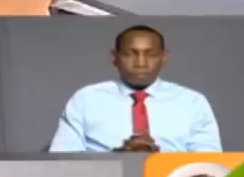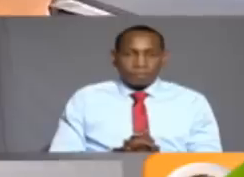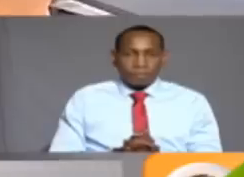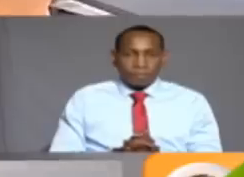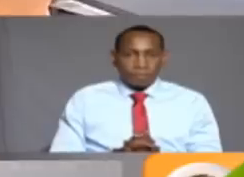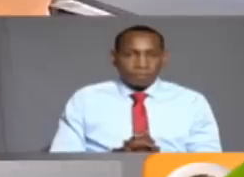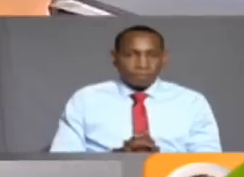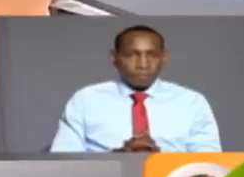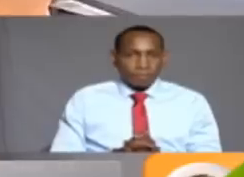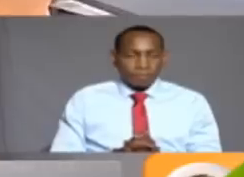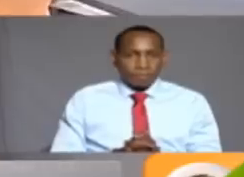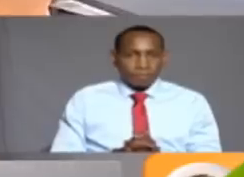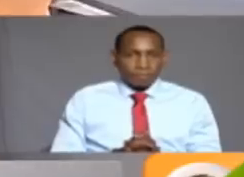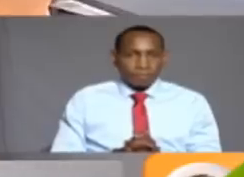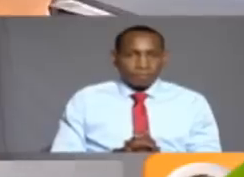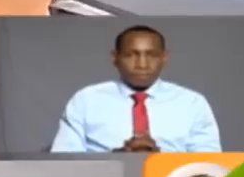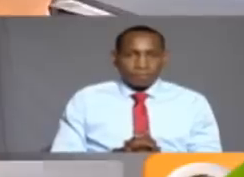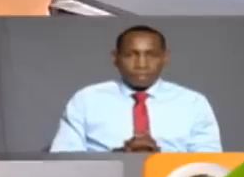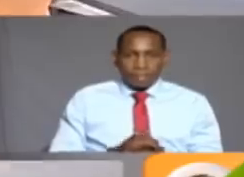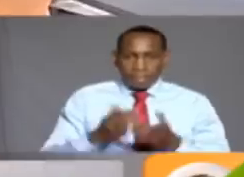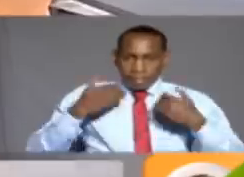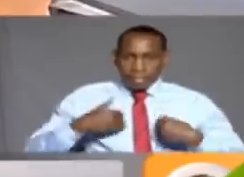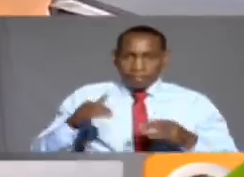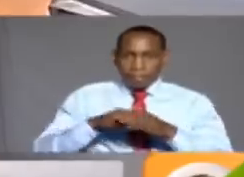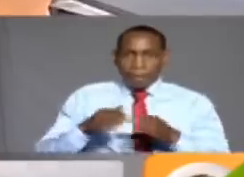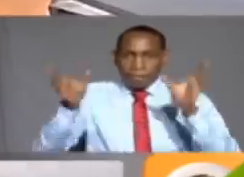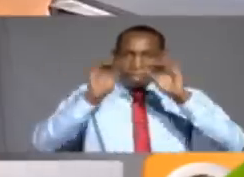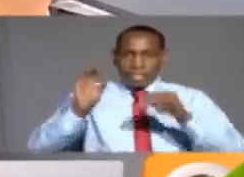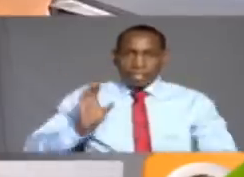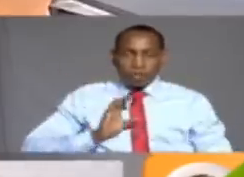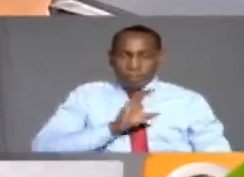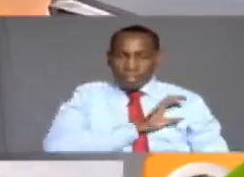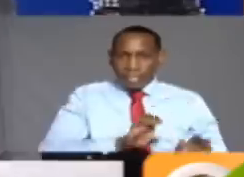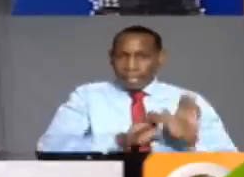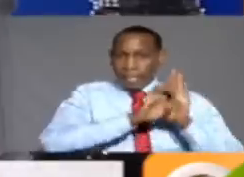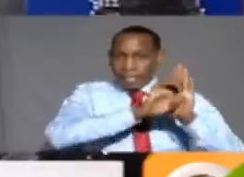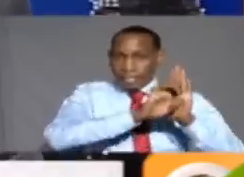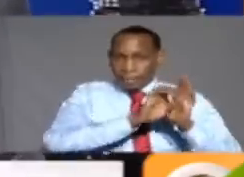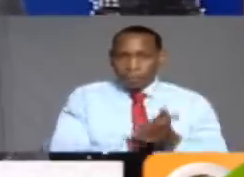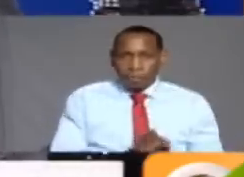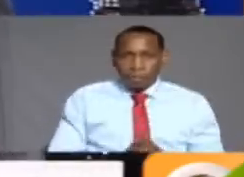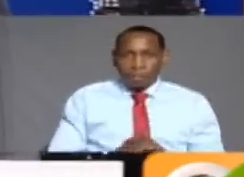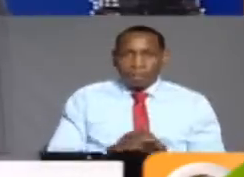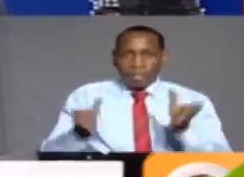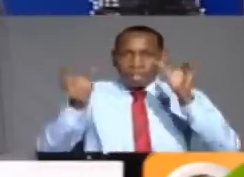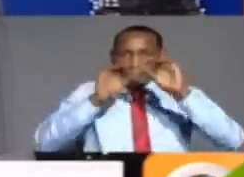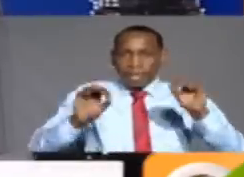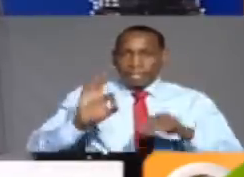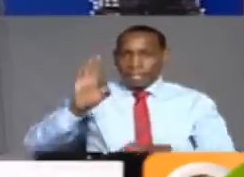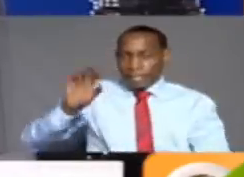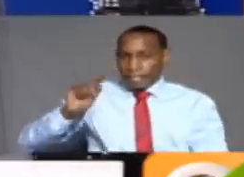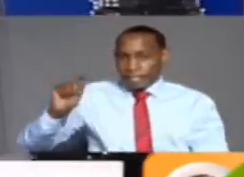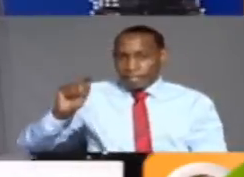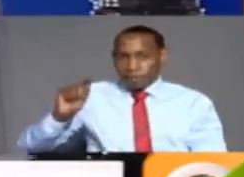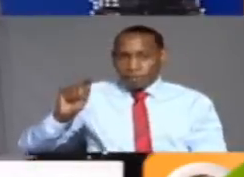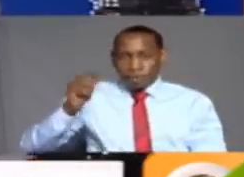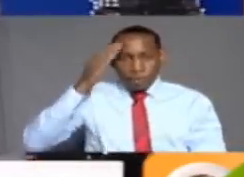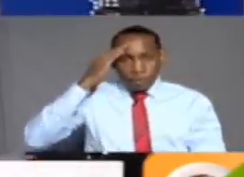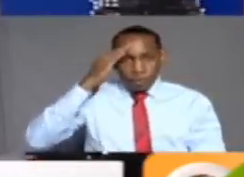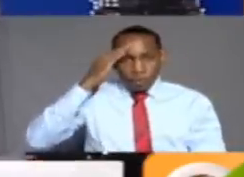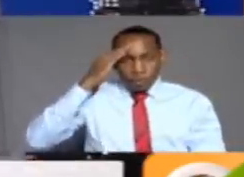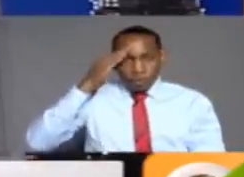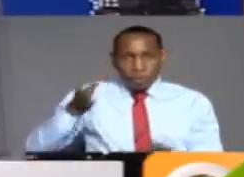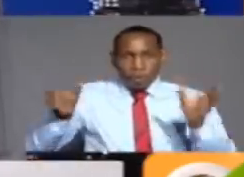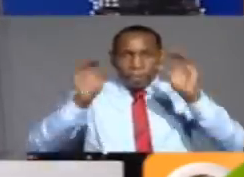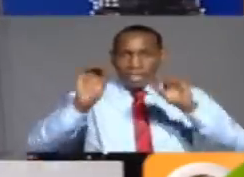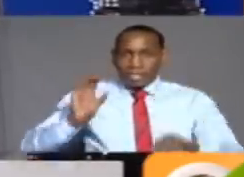it? Absolutely. But you know what happens? I'm a member of a budget committee. Mm-hmm. Let me give you an example, Hussein. Mm-hmm. In a budget of 3 trillion, do you know how much the